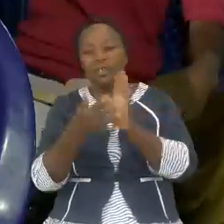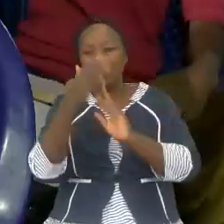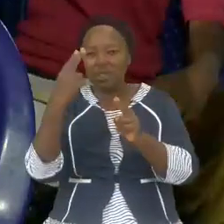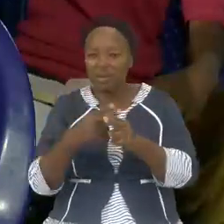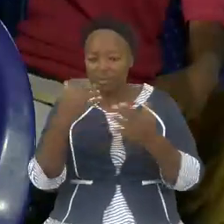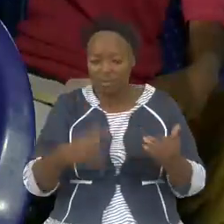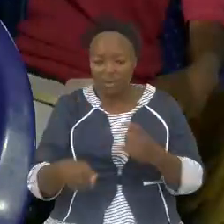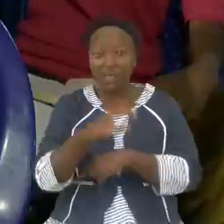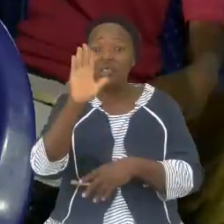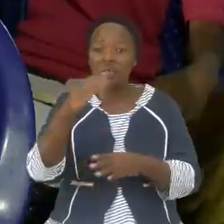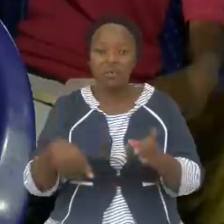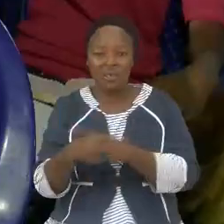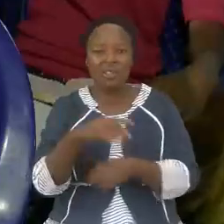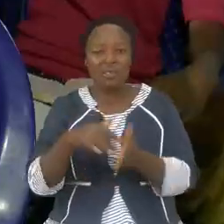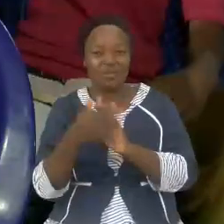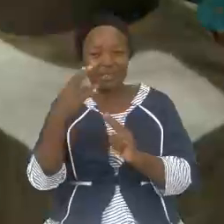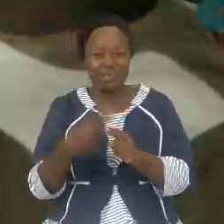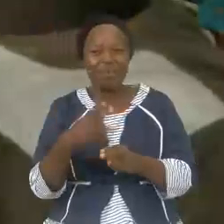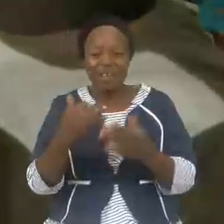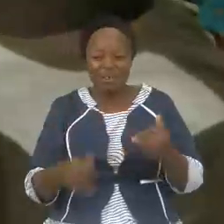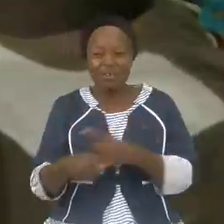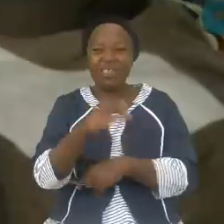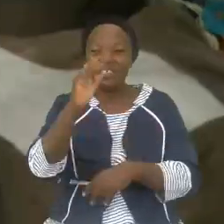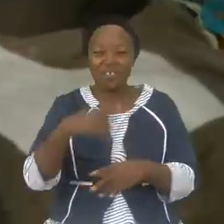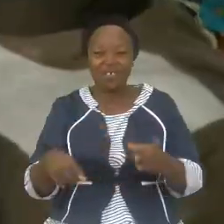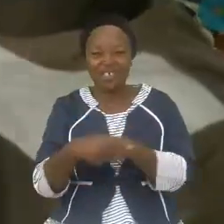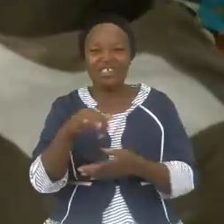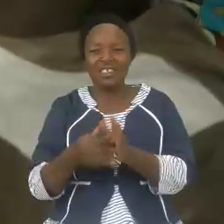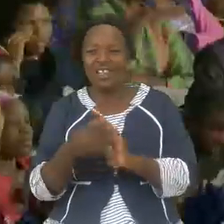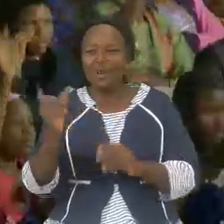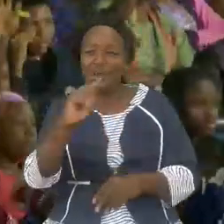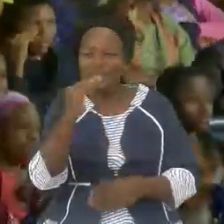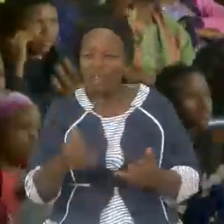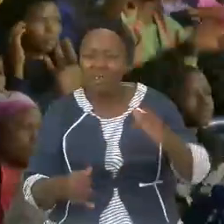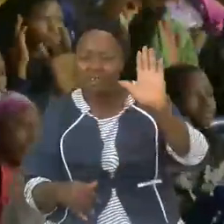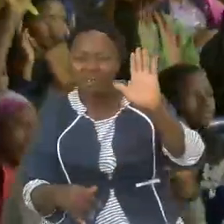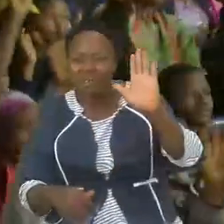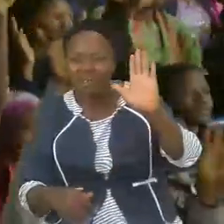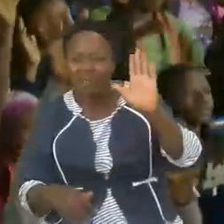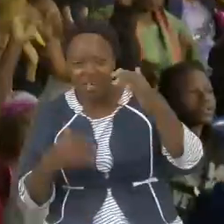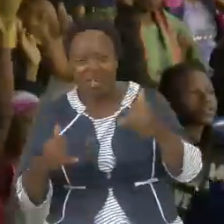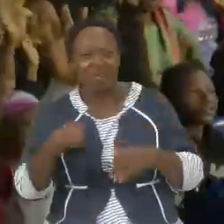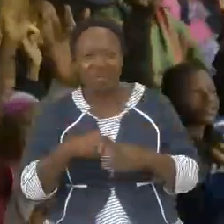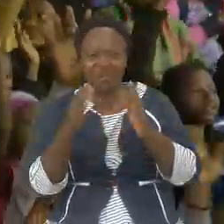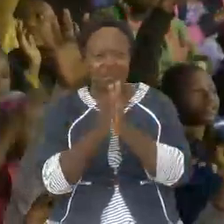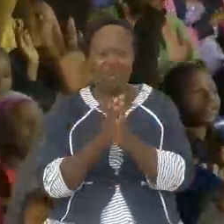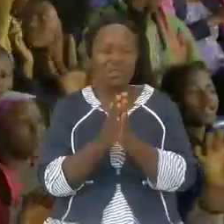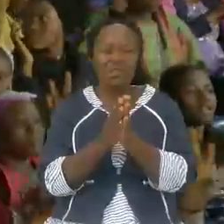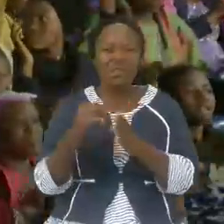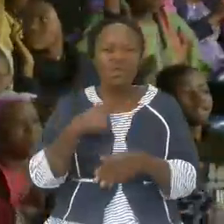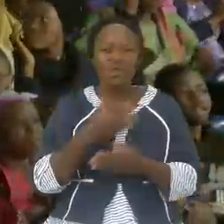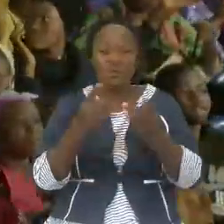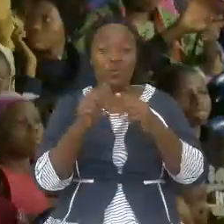day. I said today is your day. Where are you there? Heads bowed and eyes